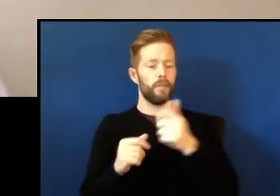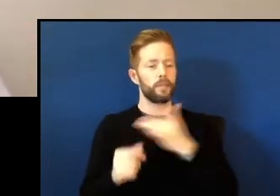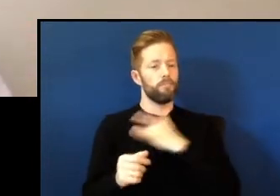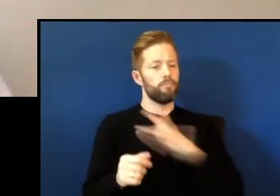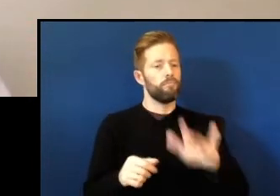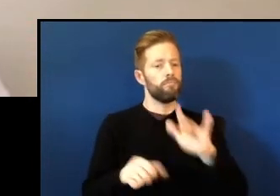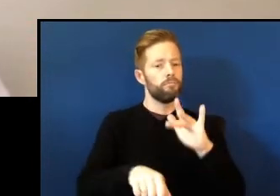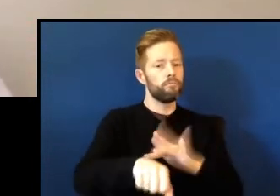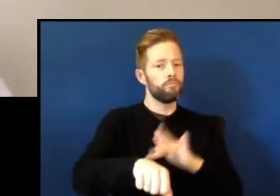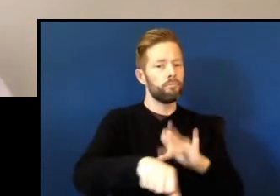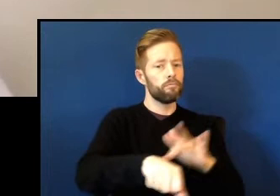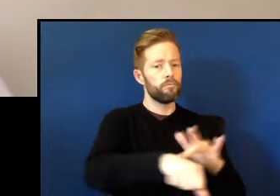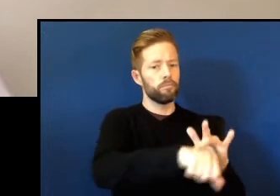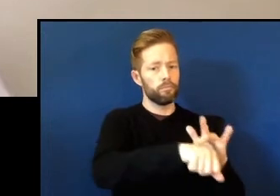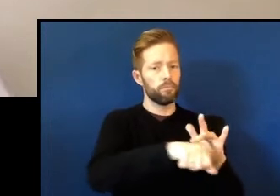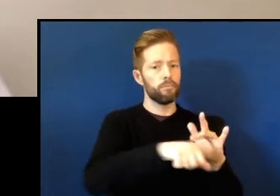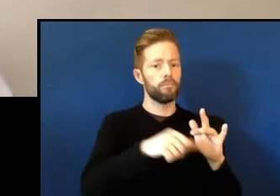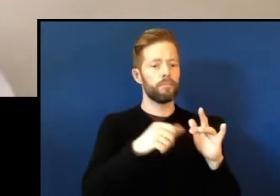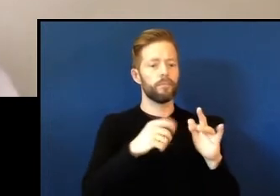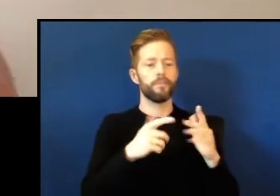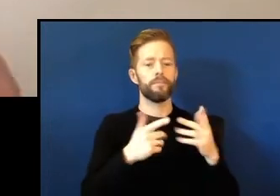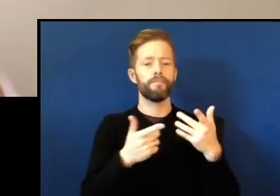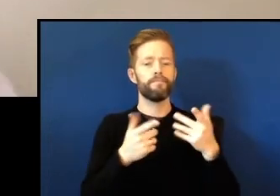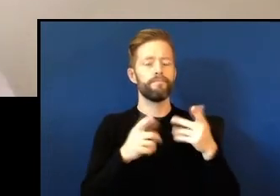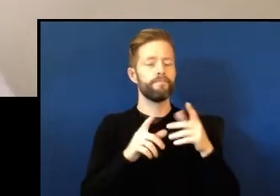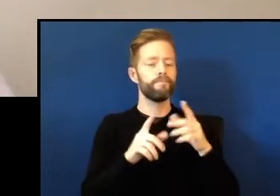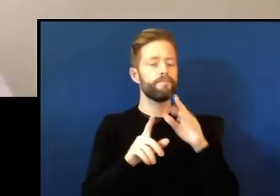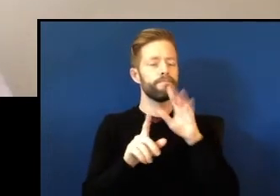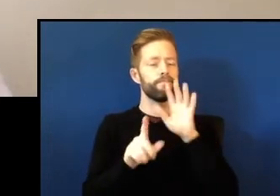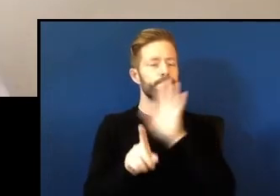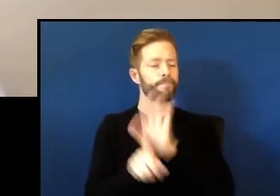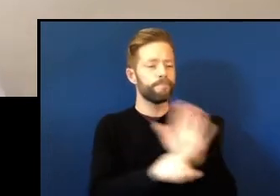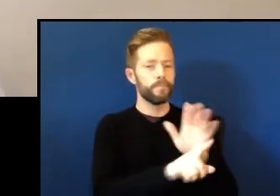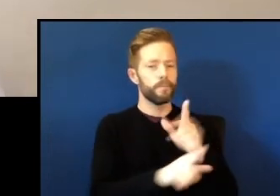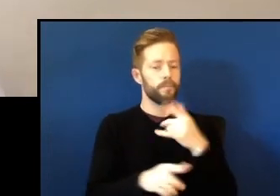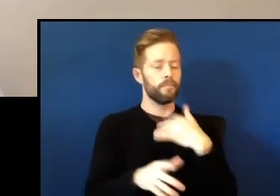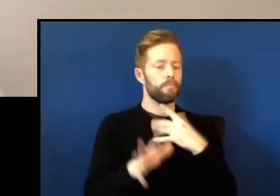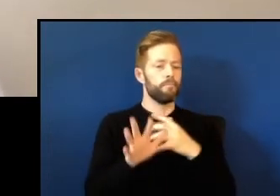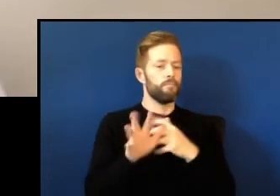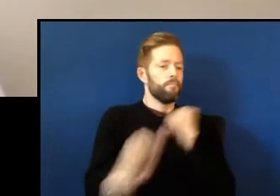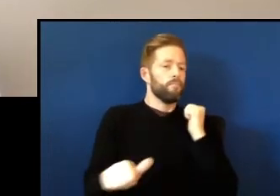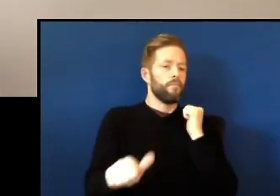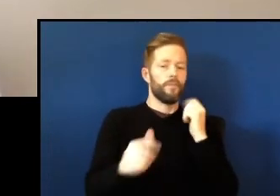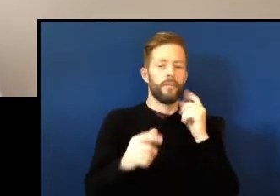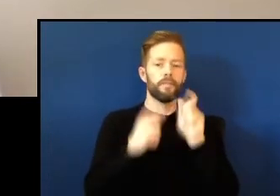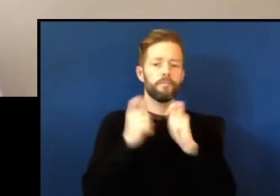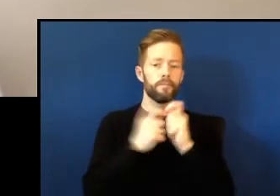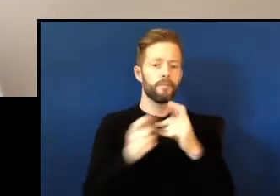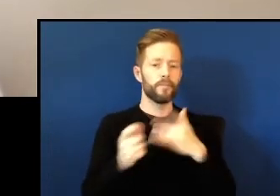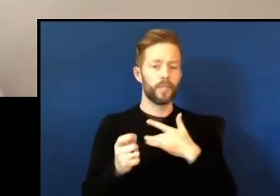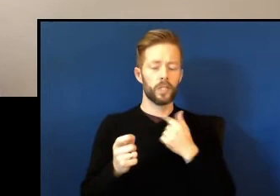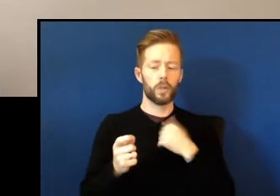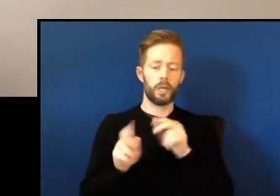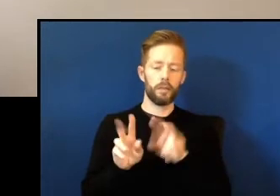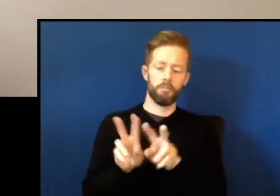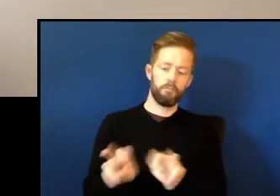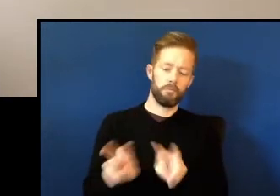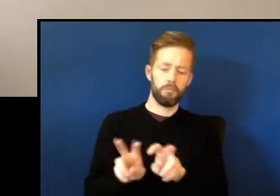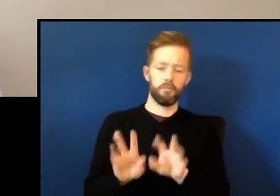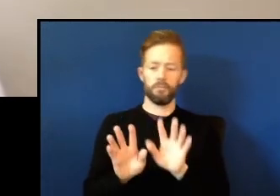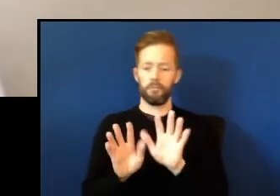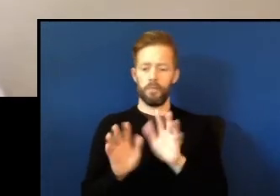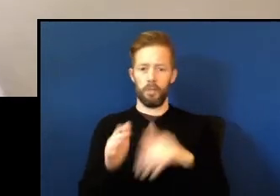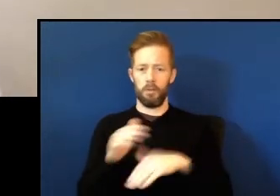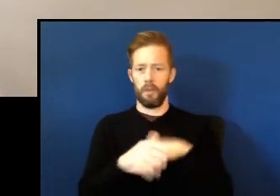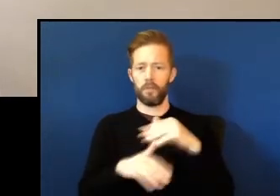sensitive. Sometimes they have specific aversions to different feelings. So I want to see what they're comfortable with. I don't